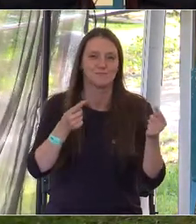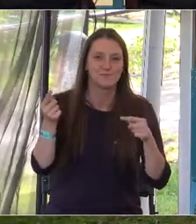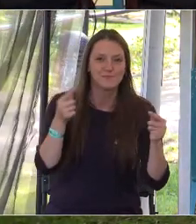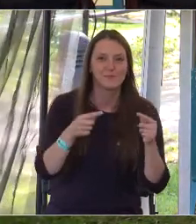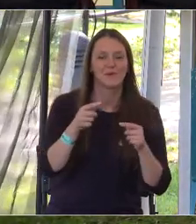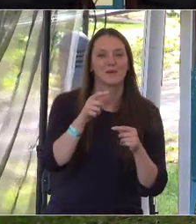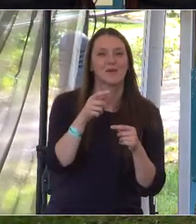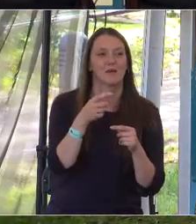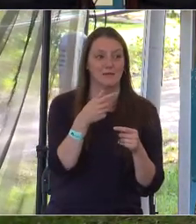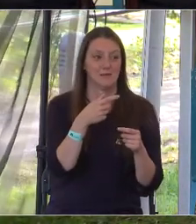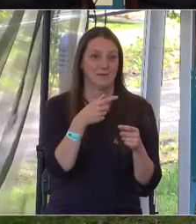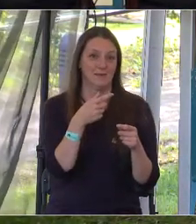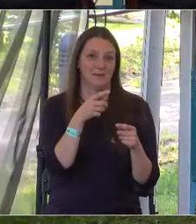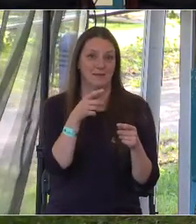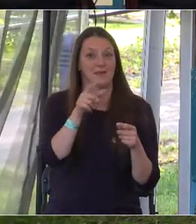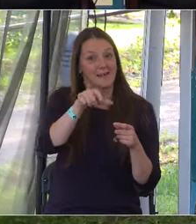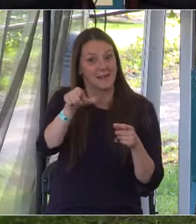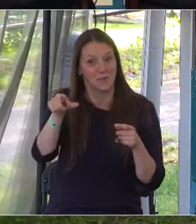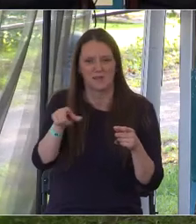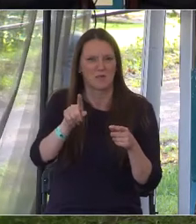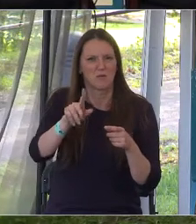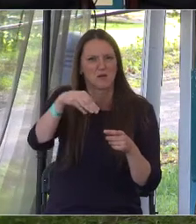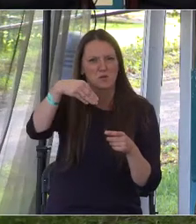who have opinions. And